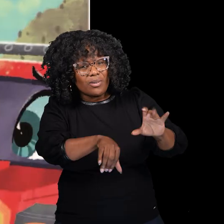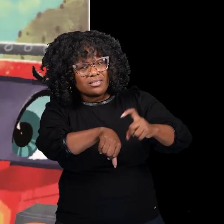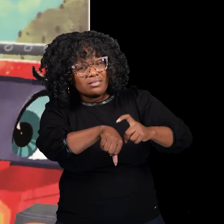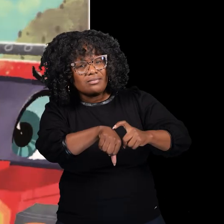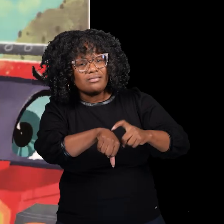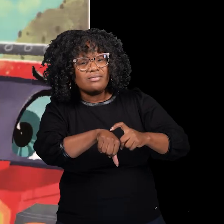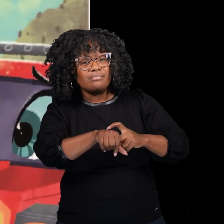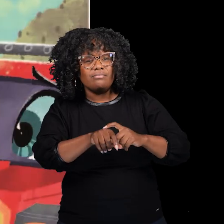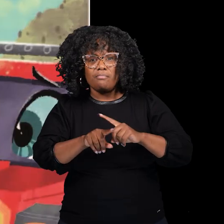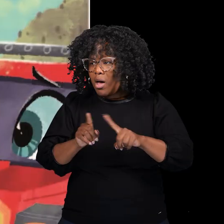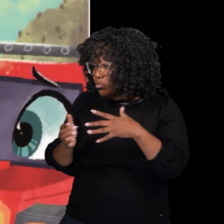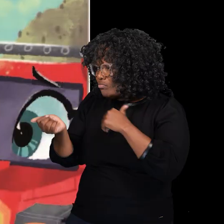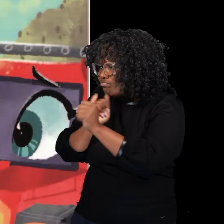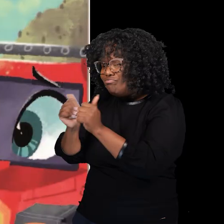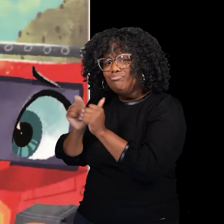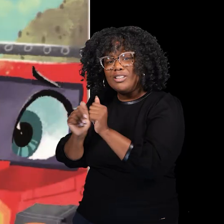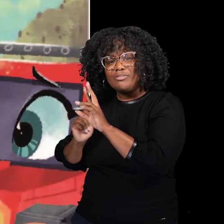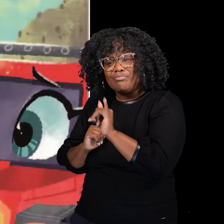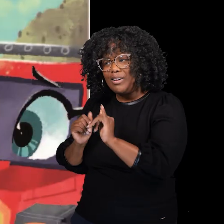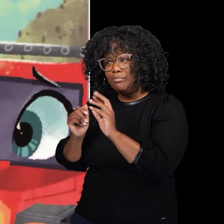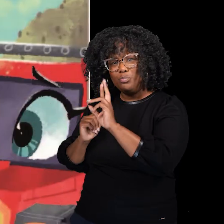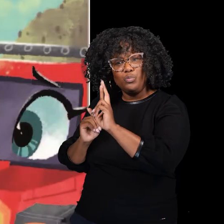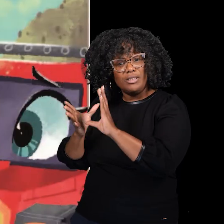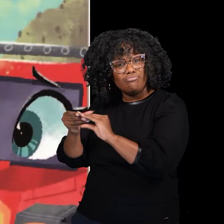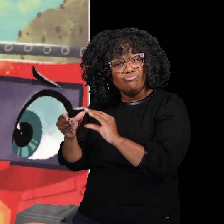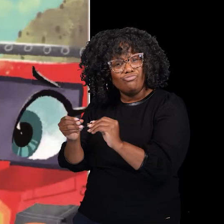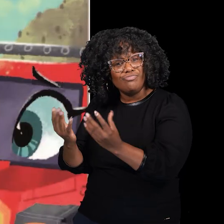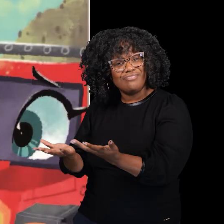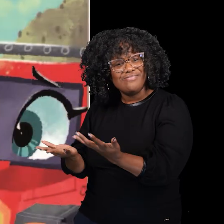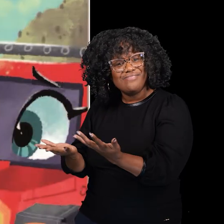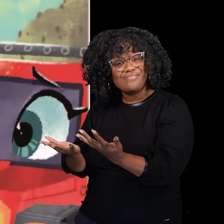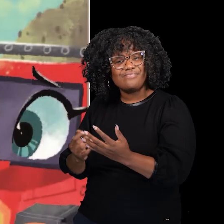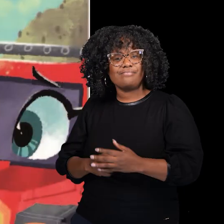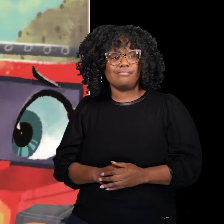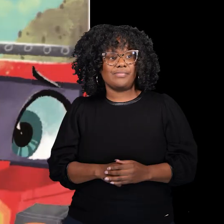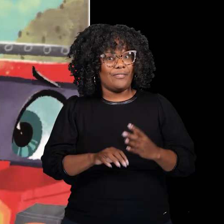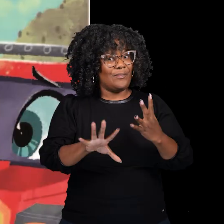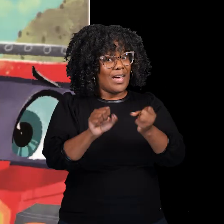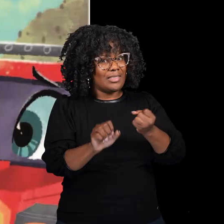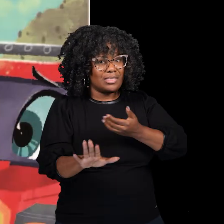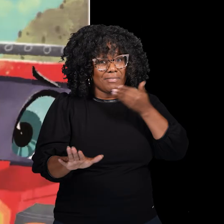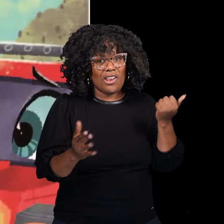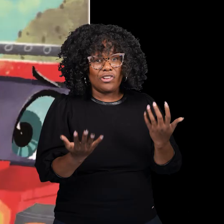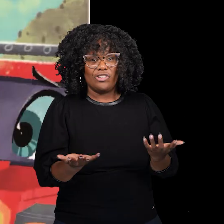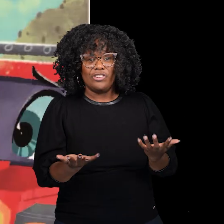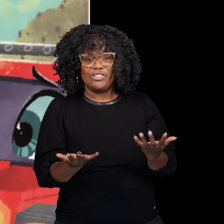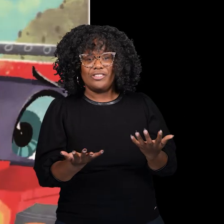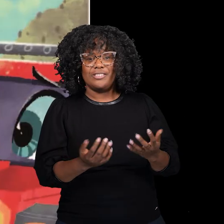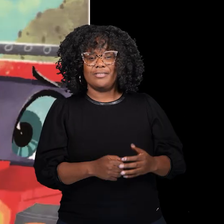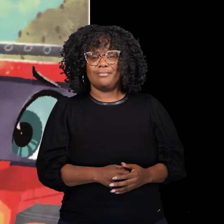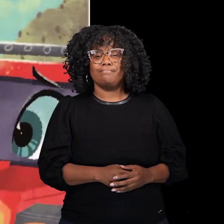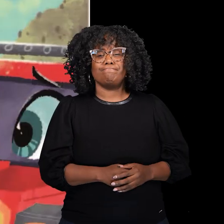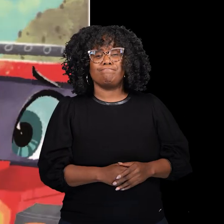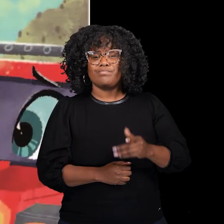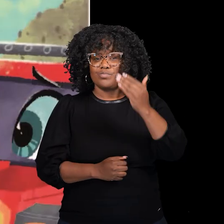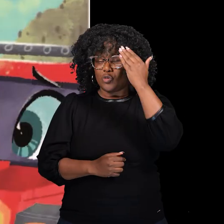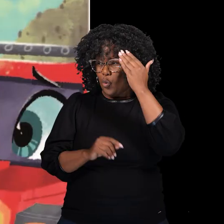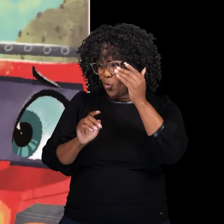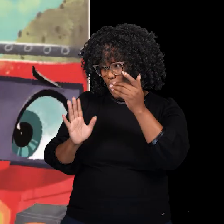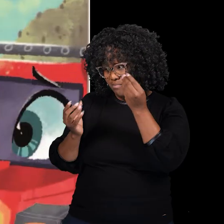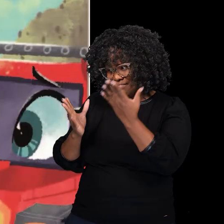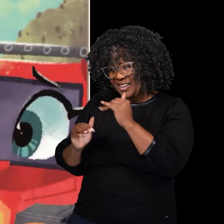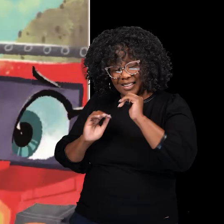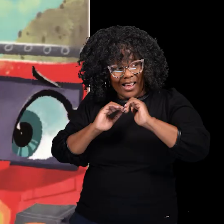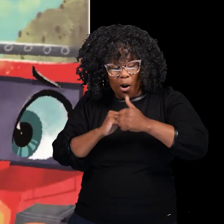time. But we are training for a rally, says Ruby. Faster is better. You know that's not